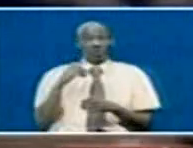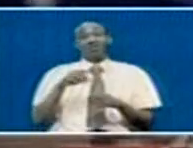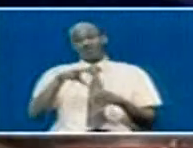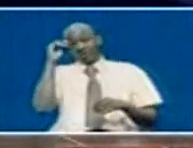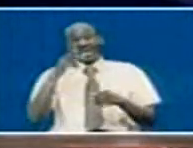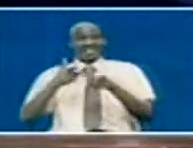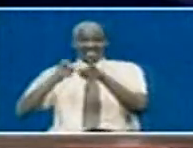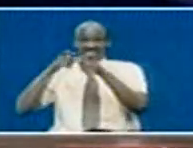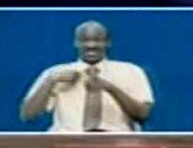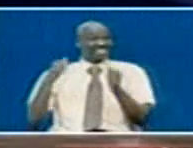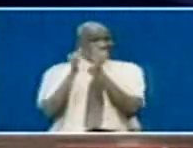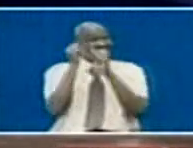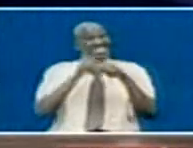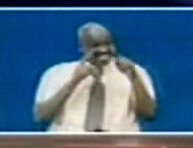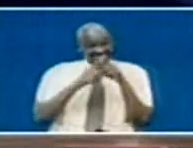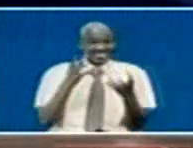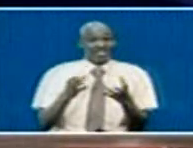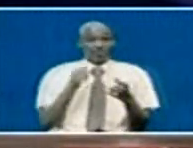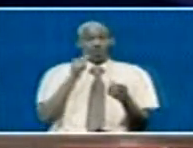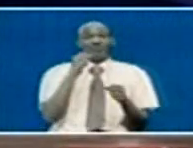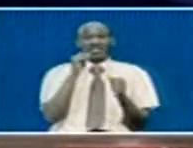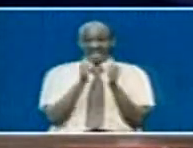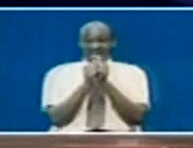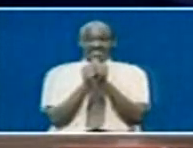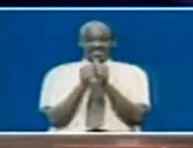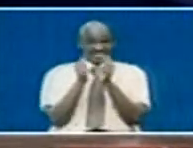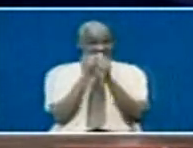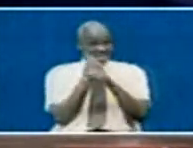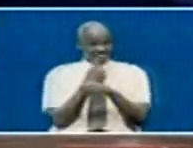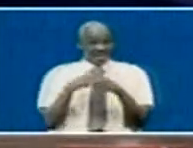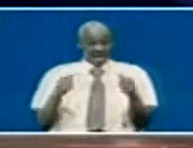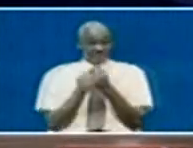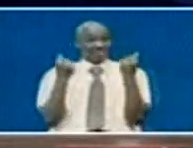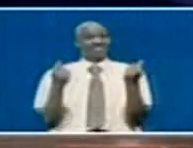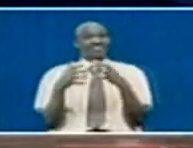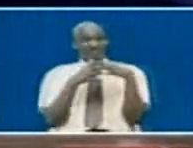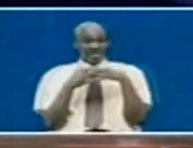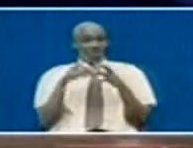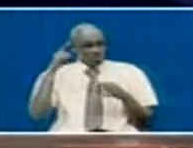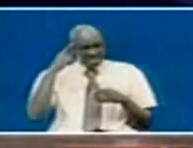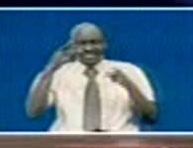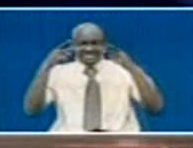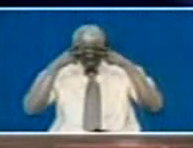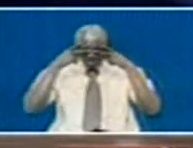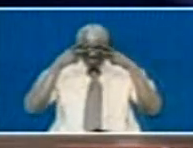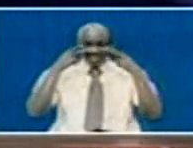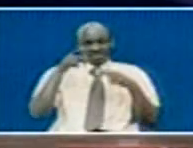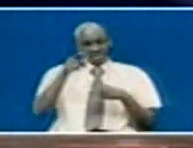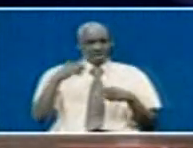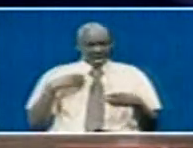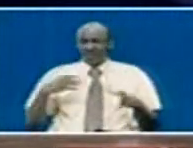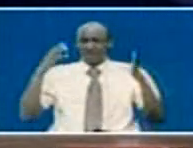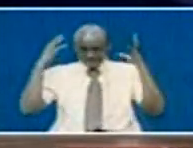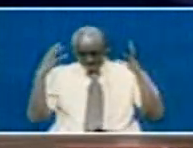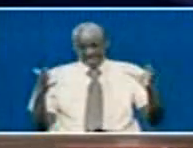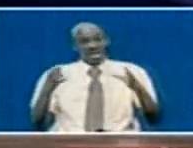and this took almost 10 years since 9/11, did you think that terrorism was not, had taken a big hit?